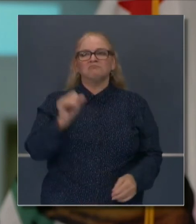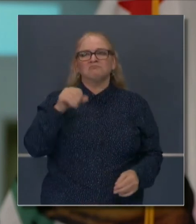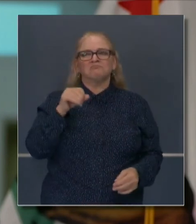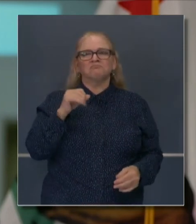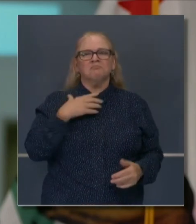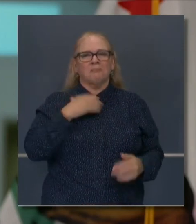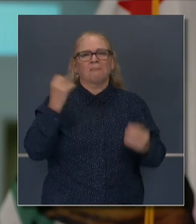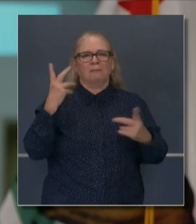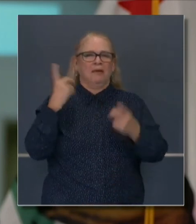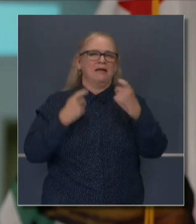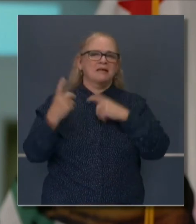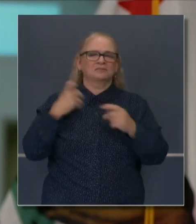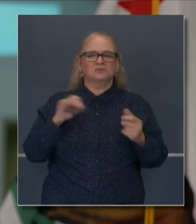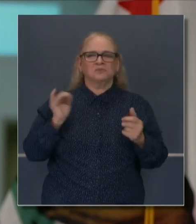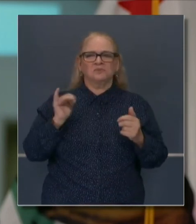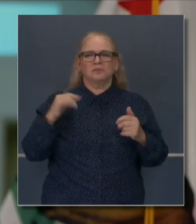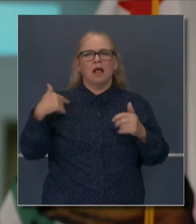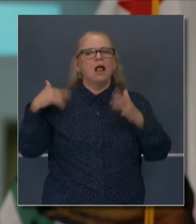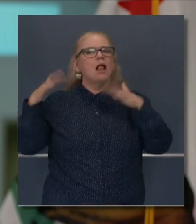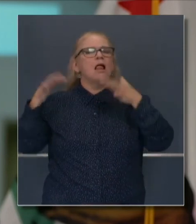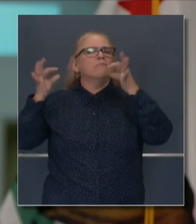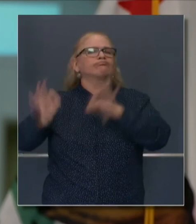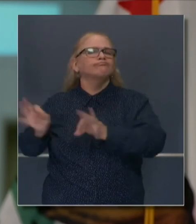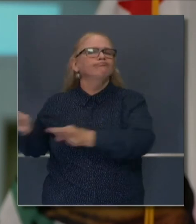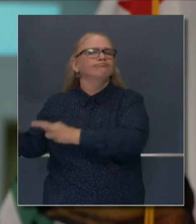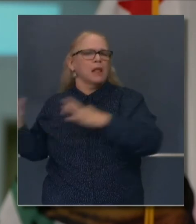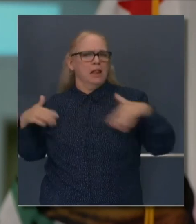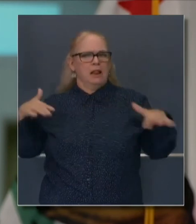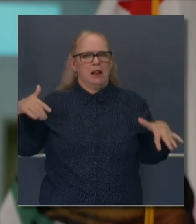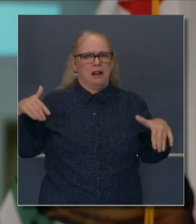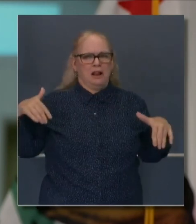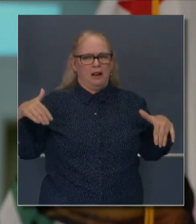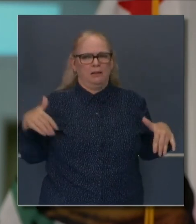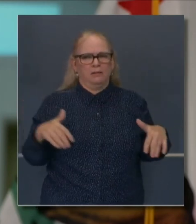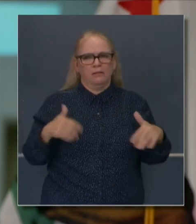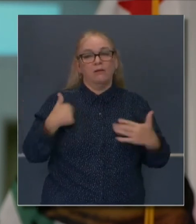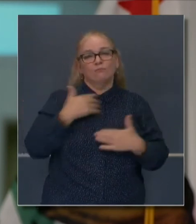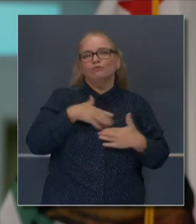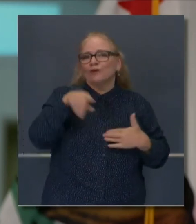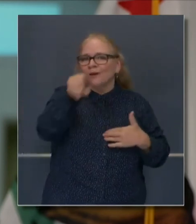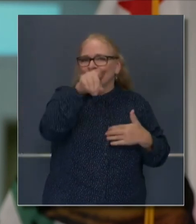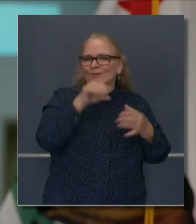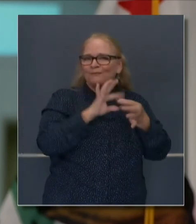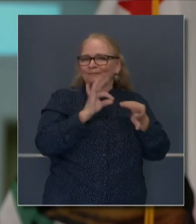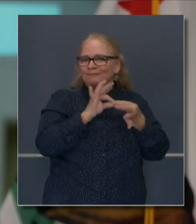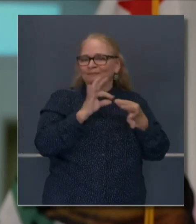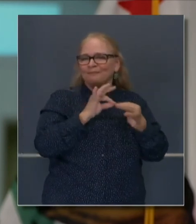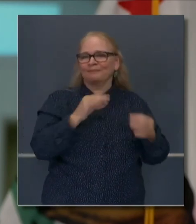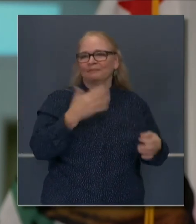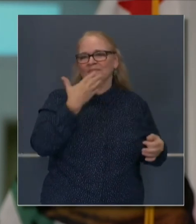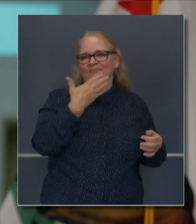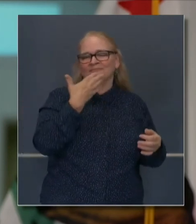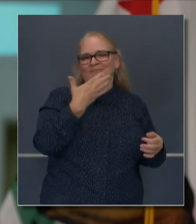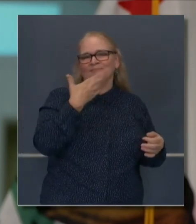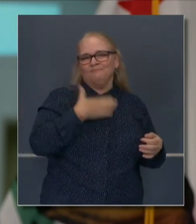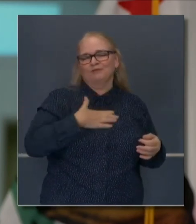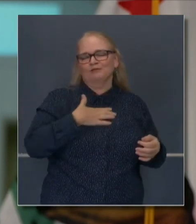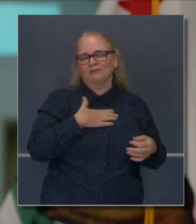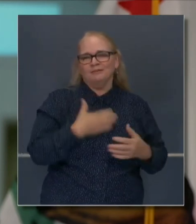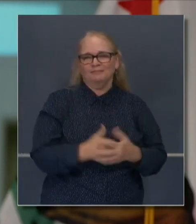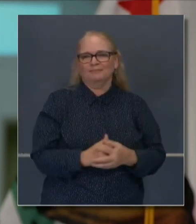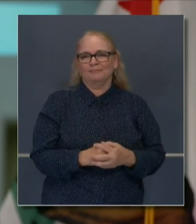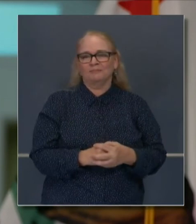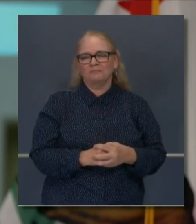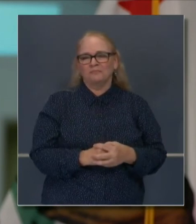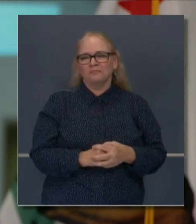and we just haven't made the determination. So I think you framed it, and I appreciate you framing it as you did, as it relates to what we've had